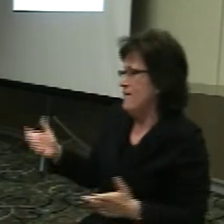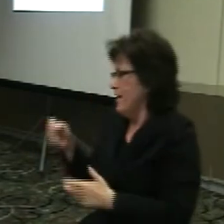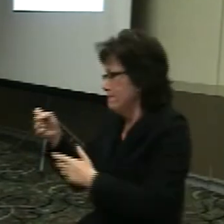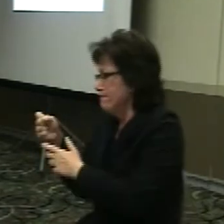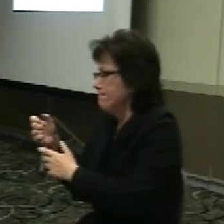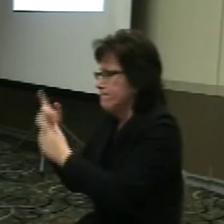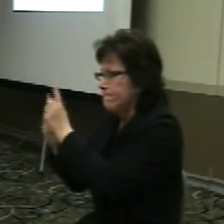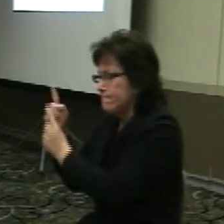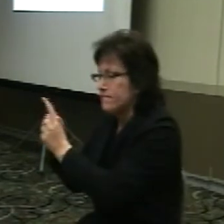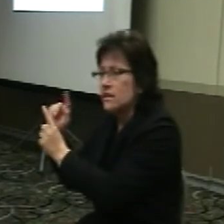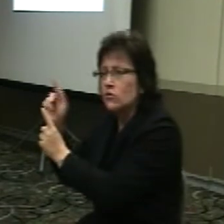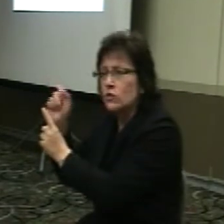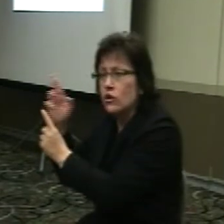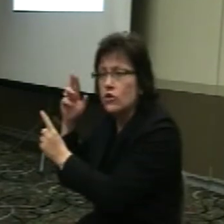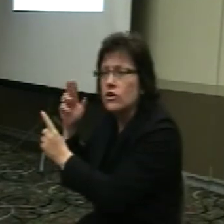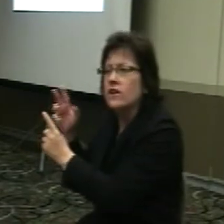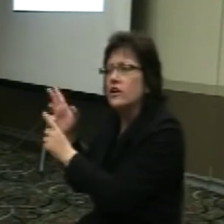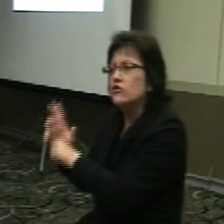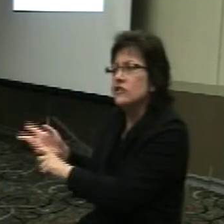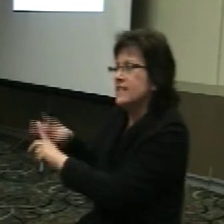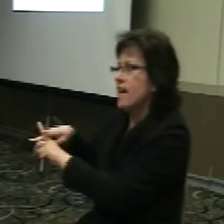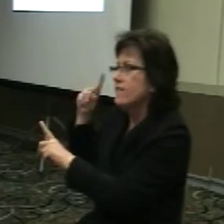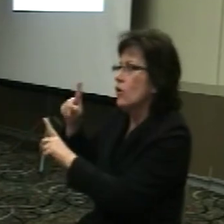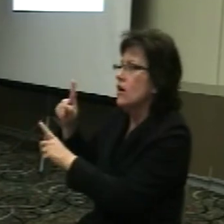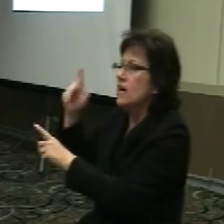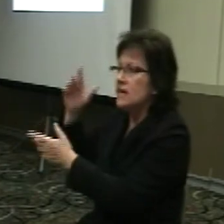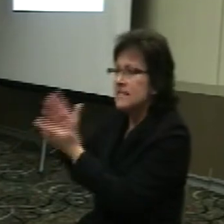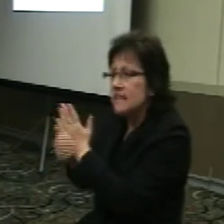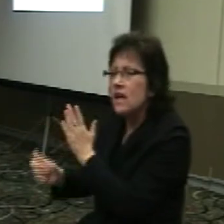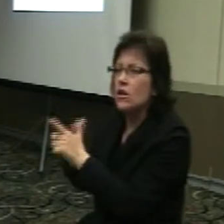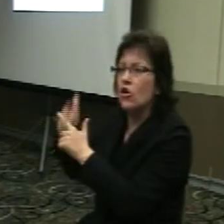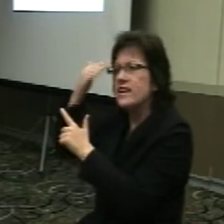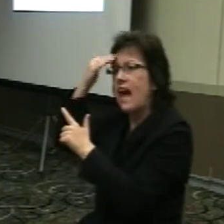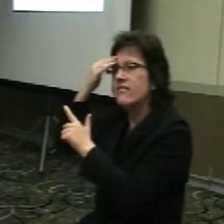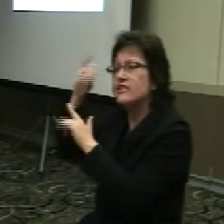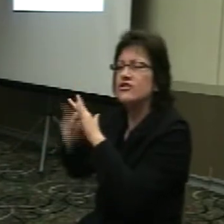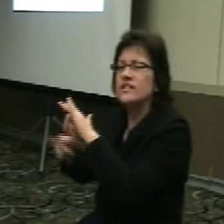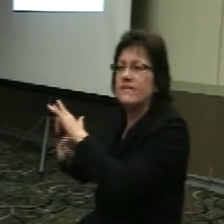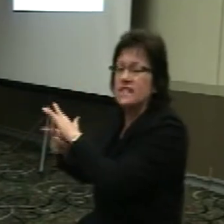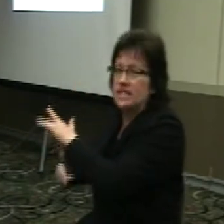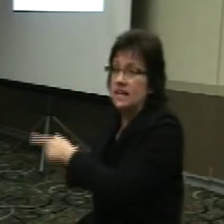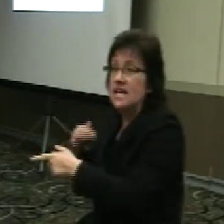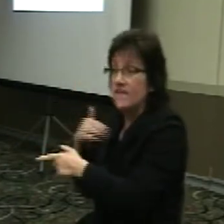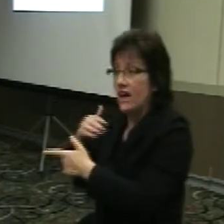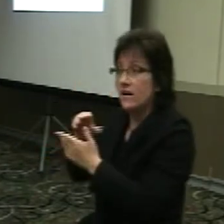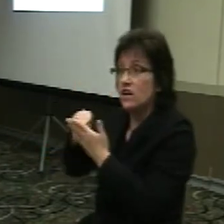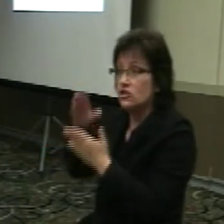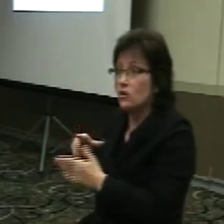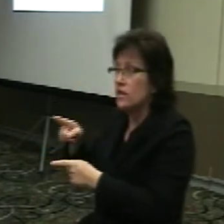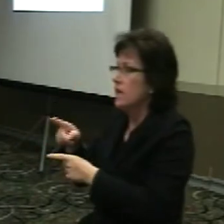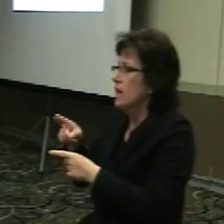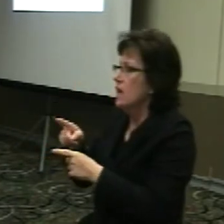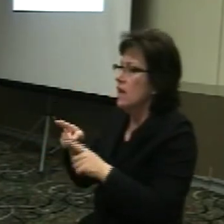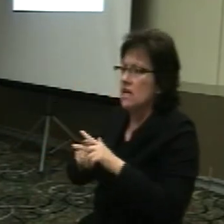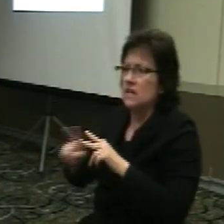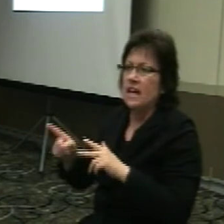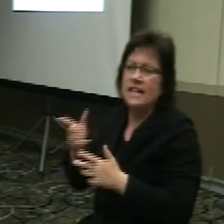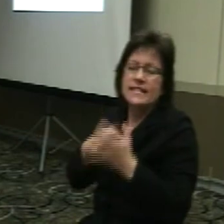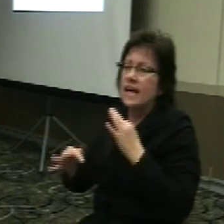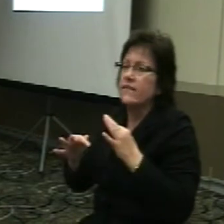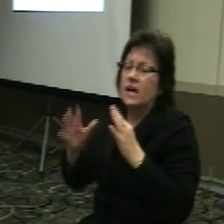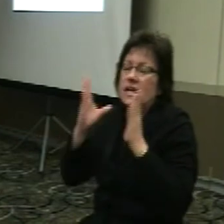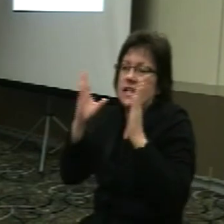give a tutor for a skill or knowledge deficit. All right? If I've got a student who is escaping, let's say instead of